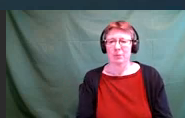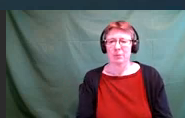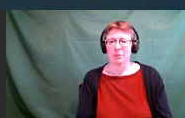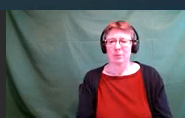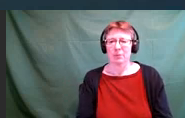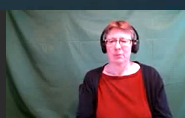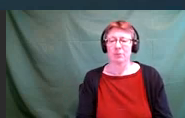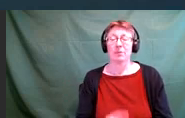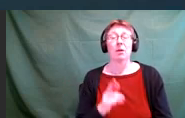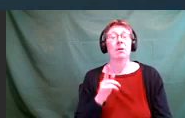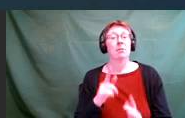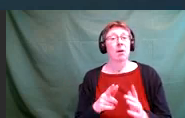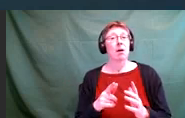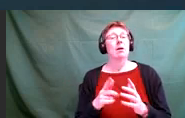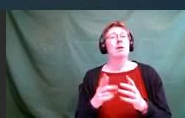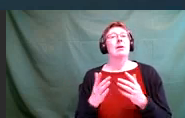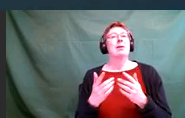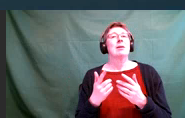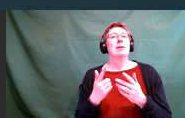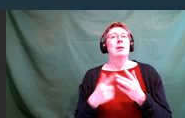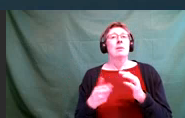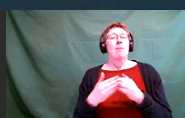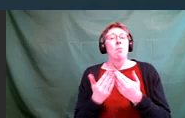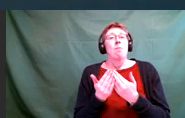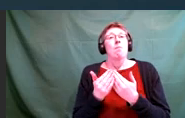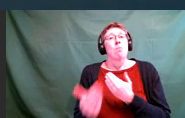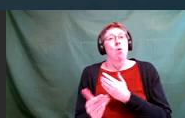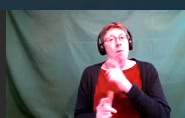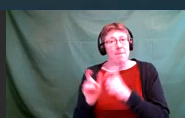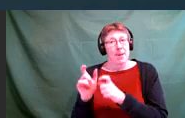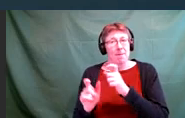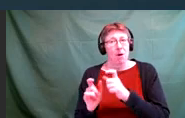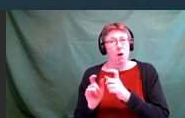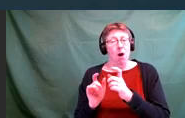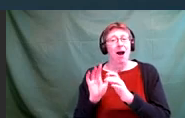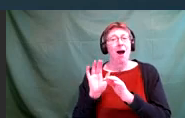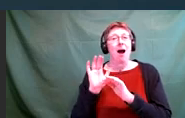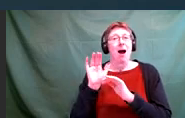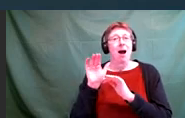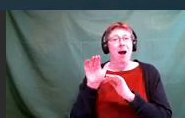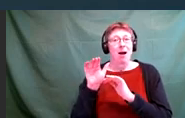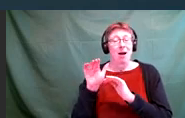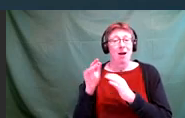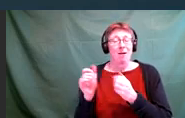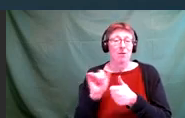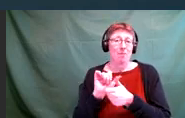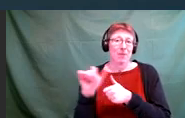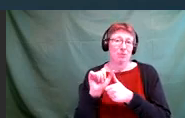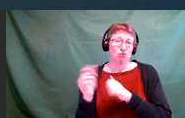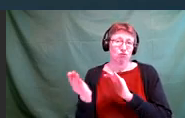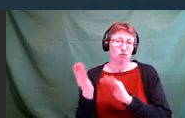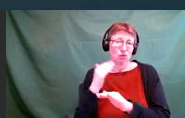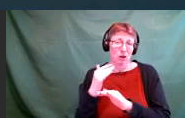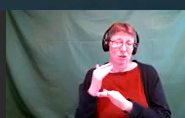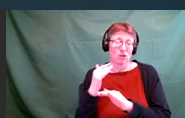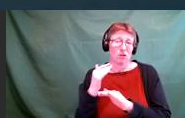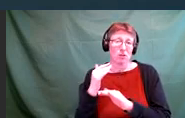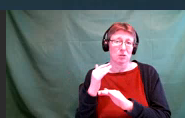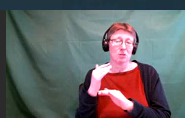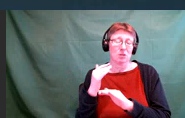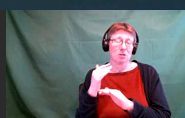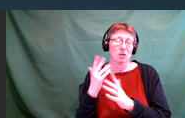But as more people outperform the market, it does fundamentally raise the